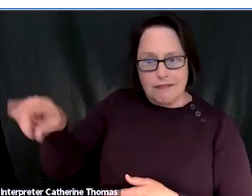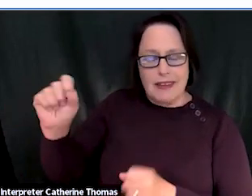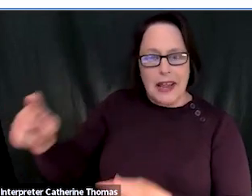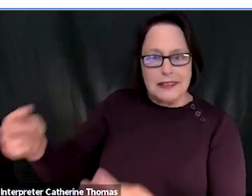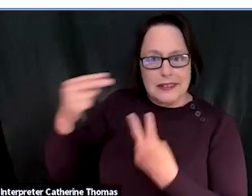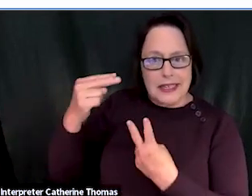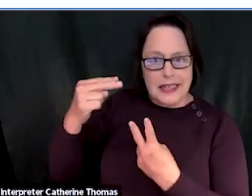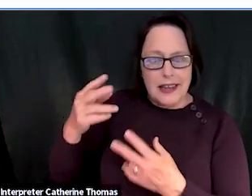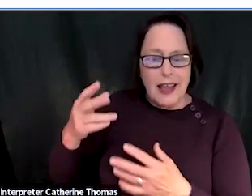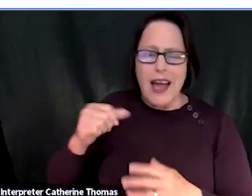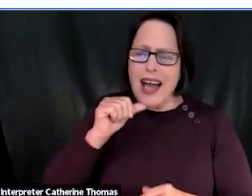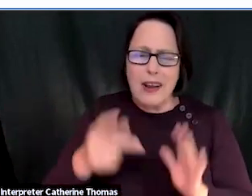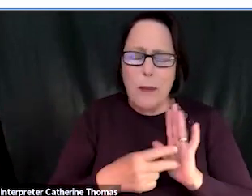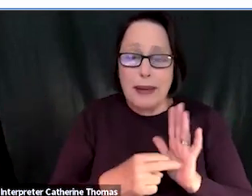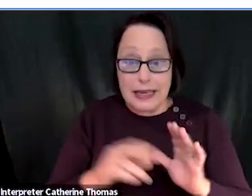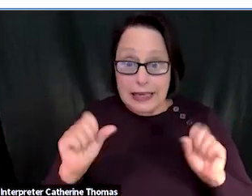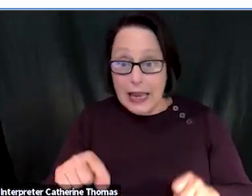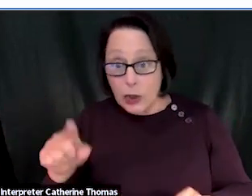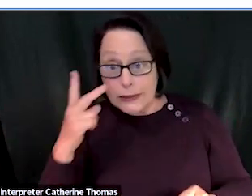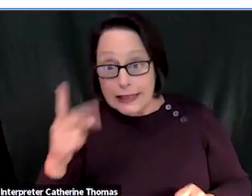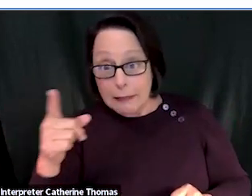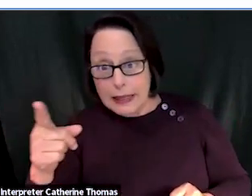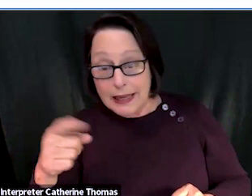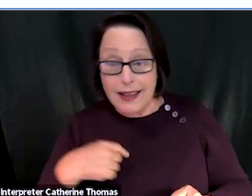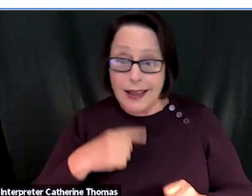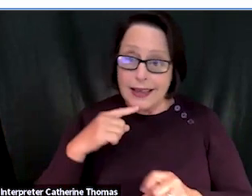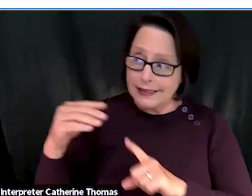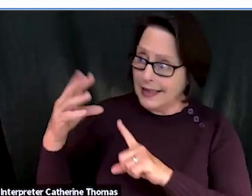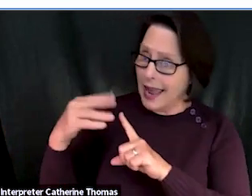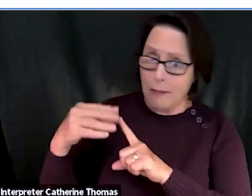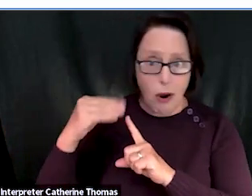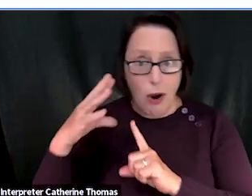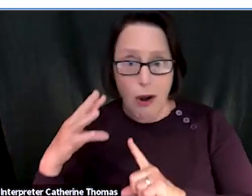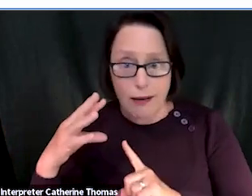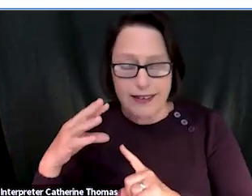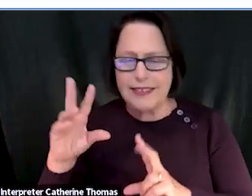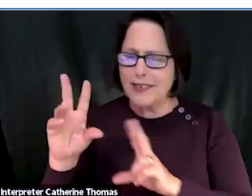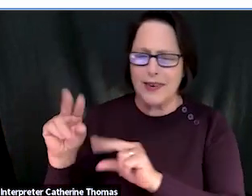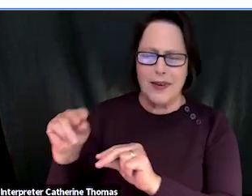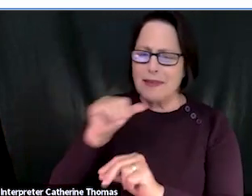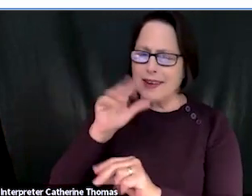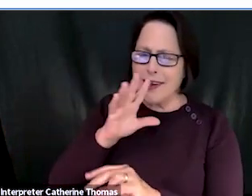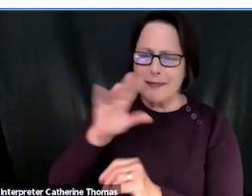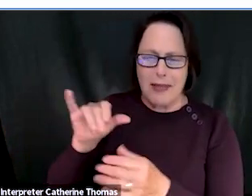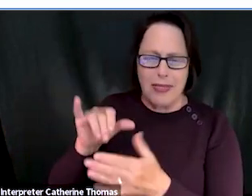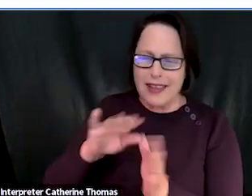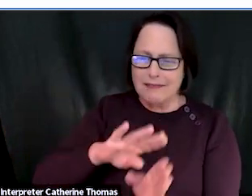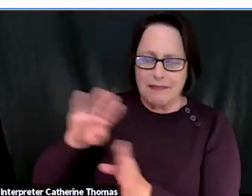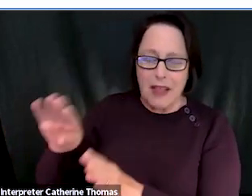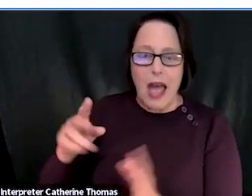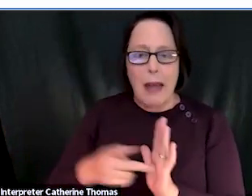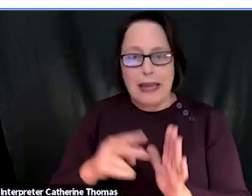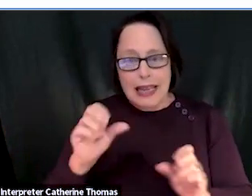I don't mean, can you see me? Is my camera working today? No, I mean, do you see